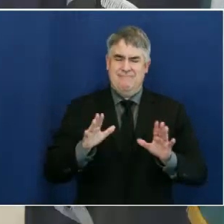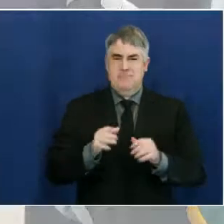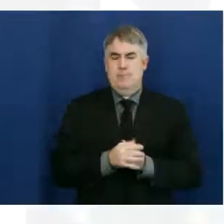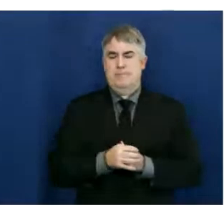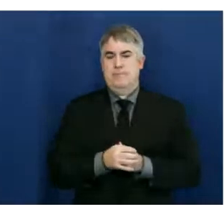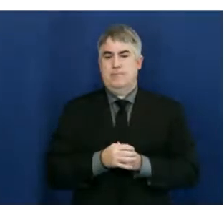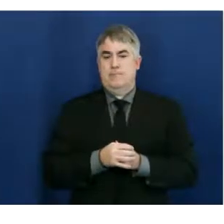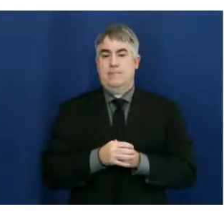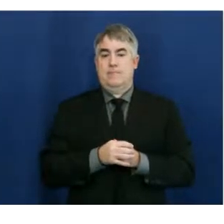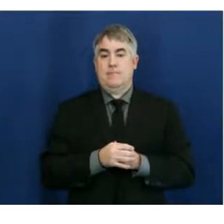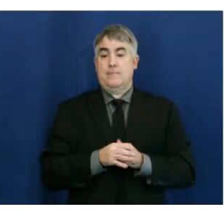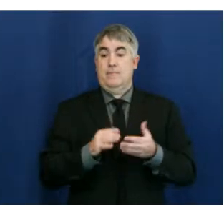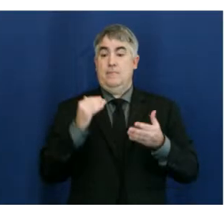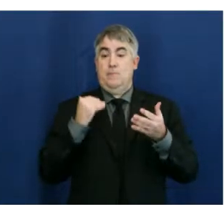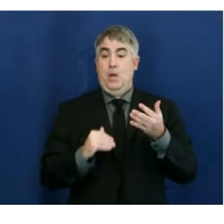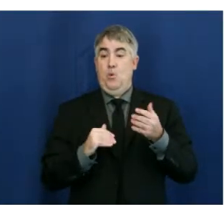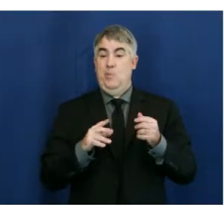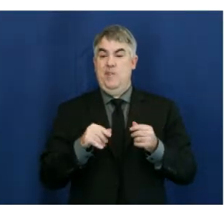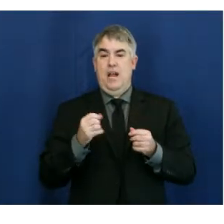that, you see the number.